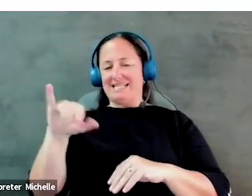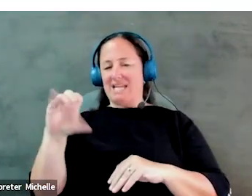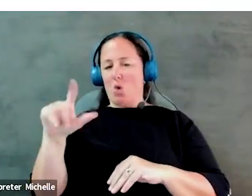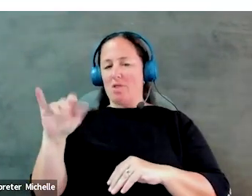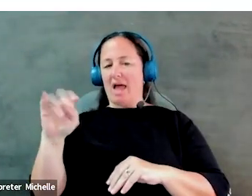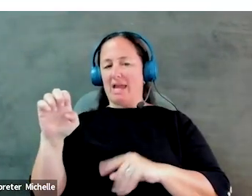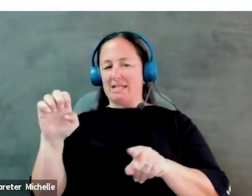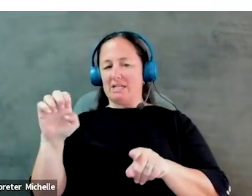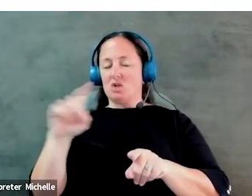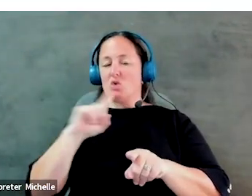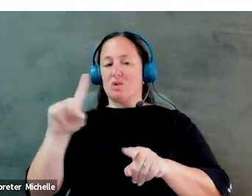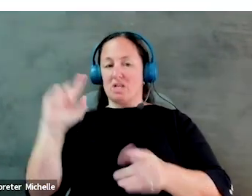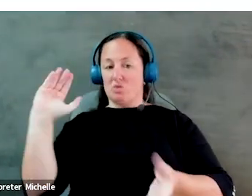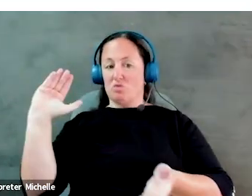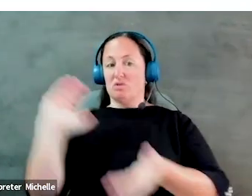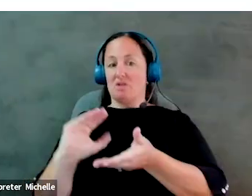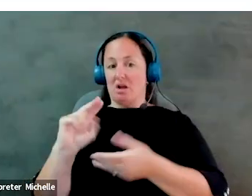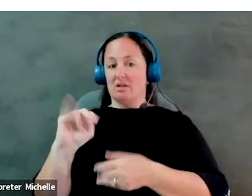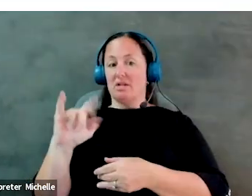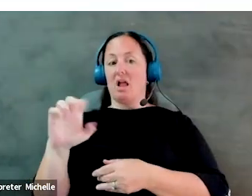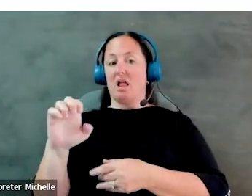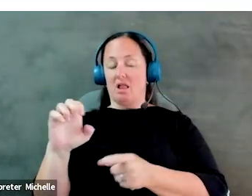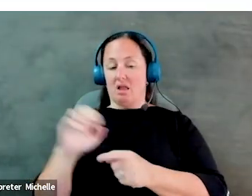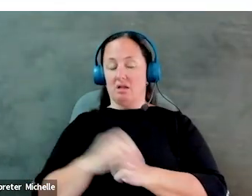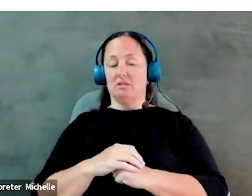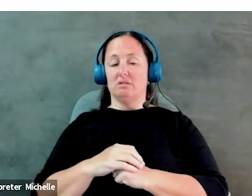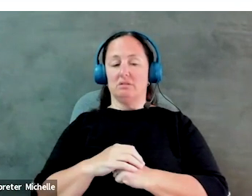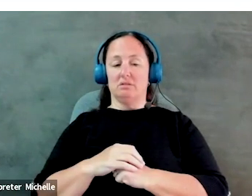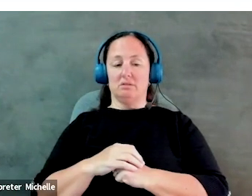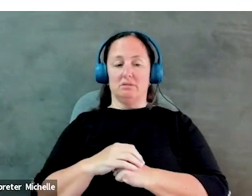applied zeolite, there was a significant reduction of nickel.